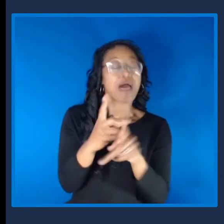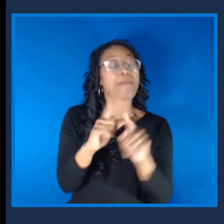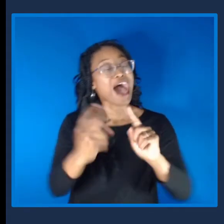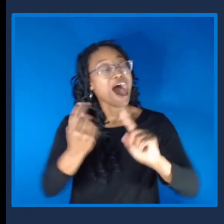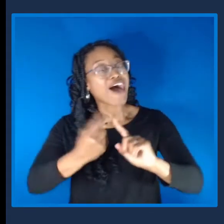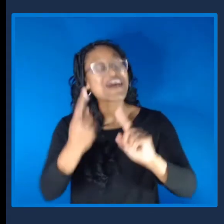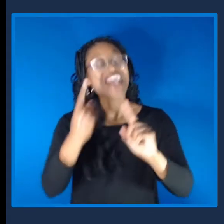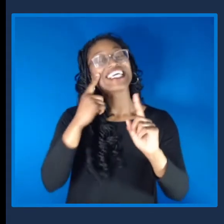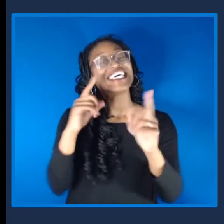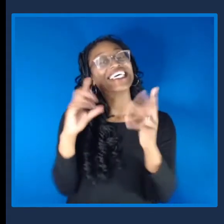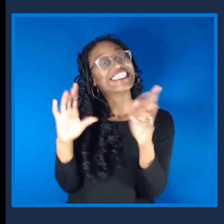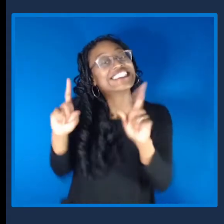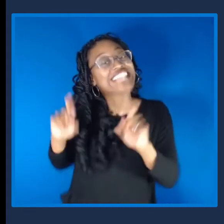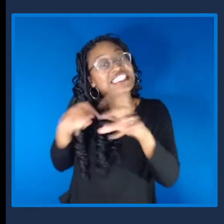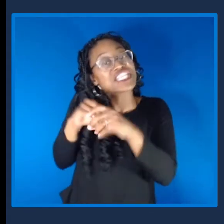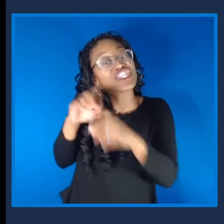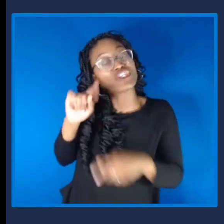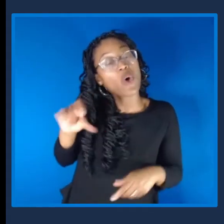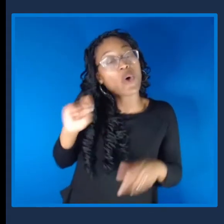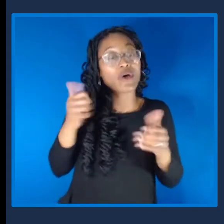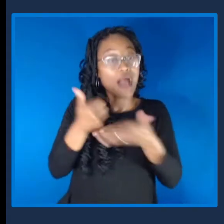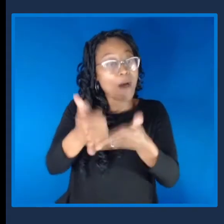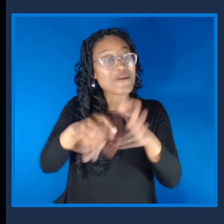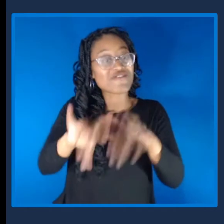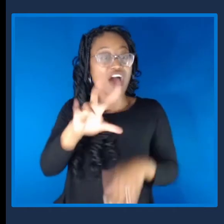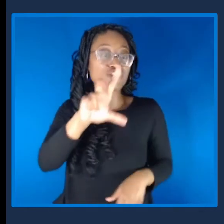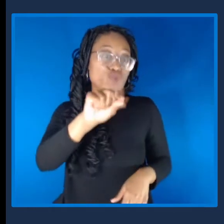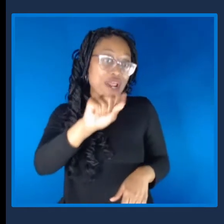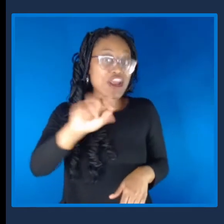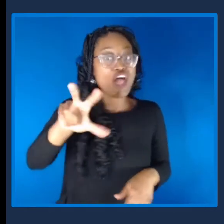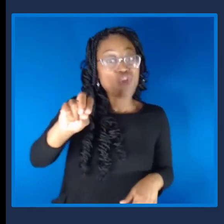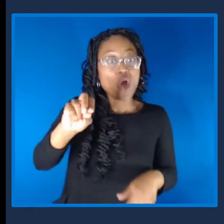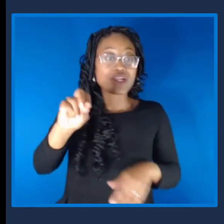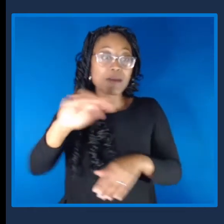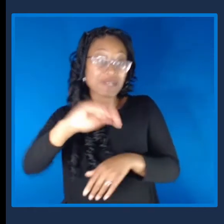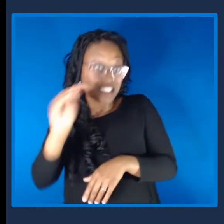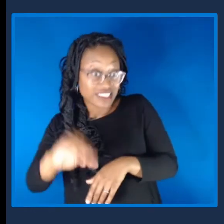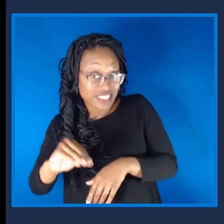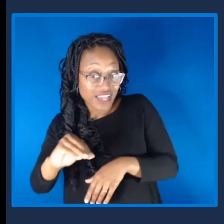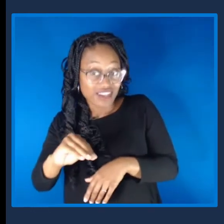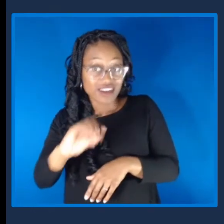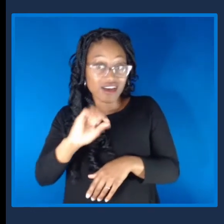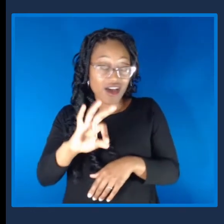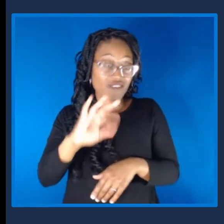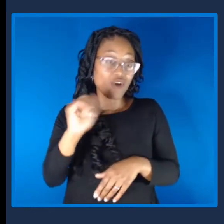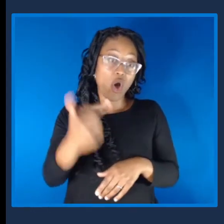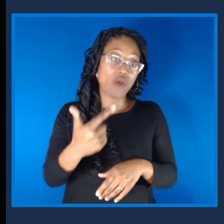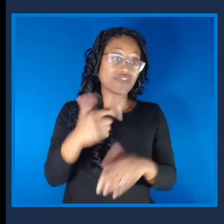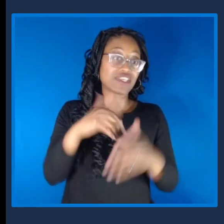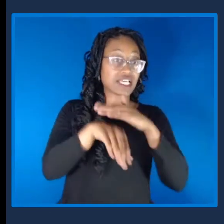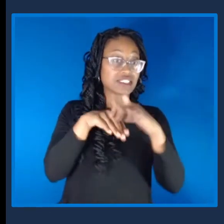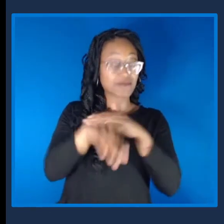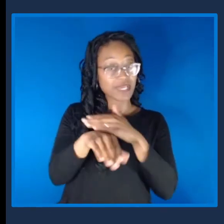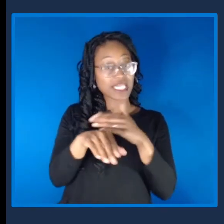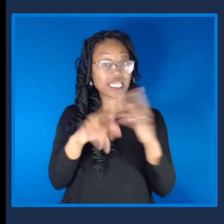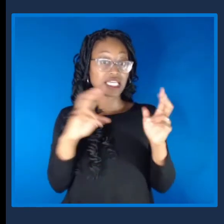tool can help you find about 20 or 30% of the accessibility issues. If you use then the ad hoc and assessment tools in there, you can again